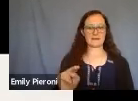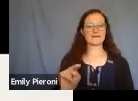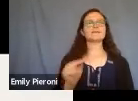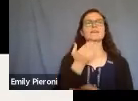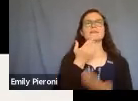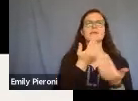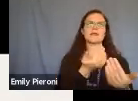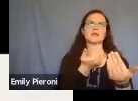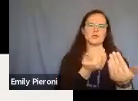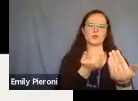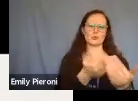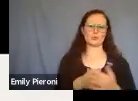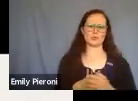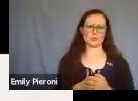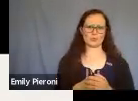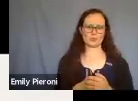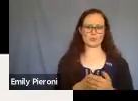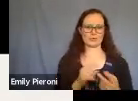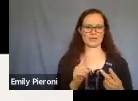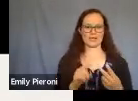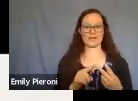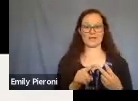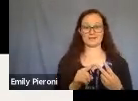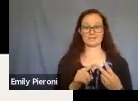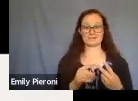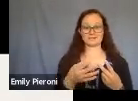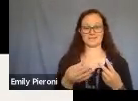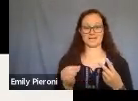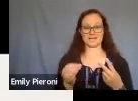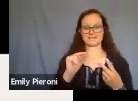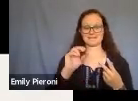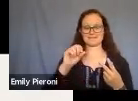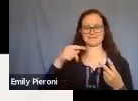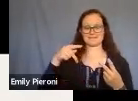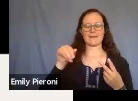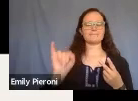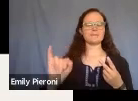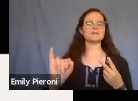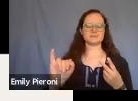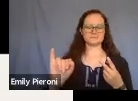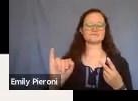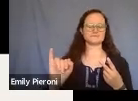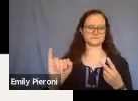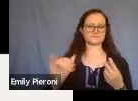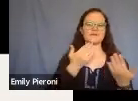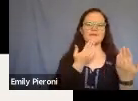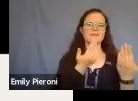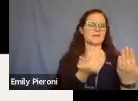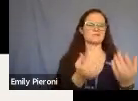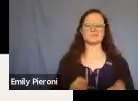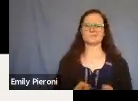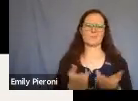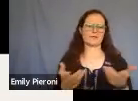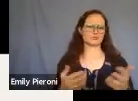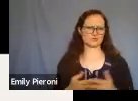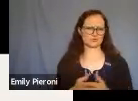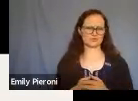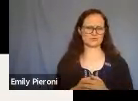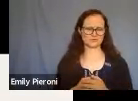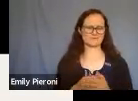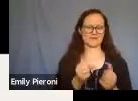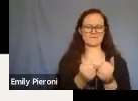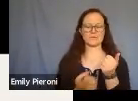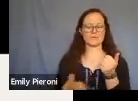Center at Farmington, and the crew at NAPI. Thank you so much, everybody,